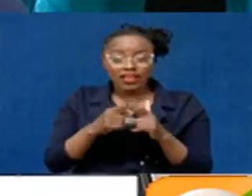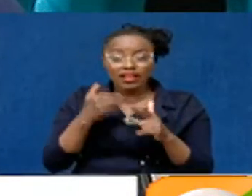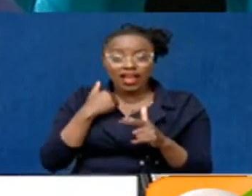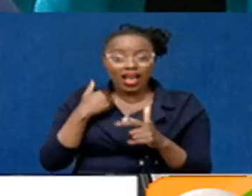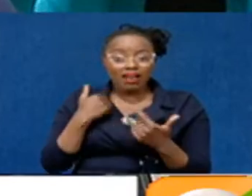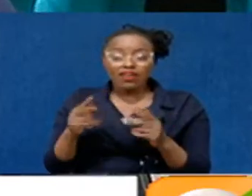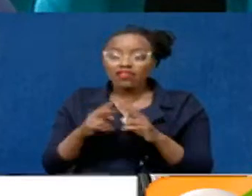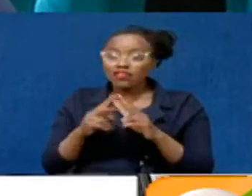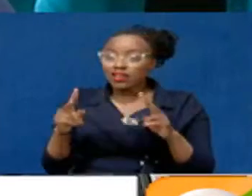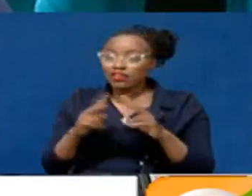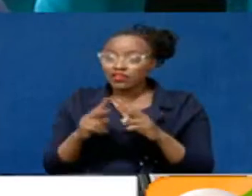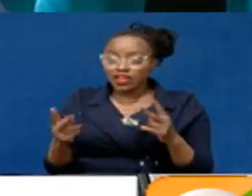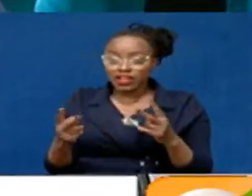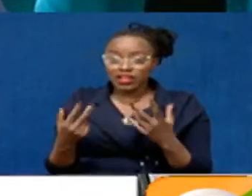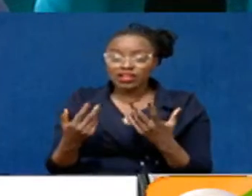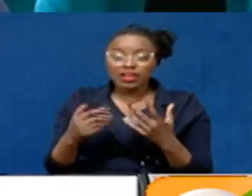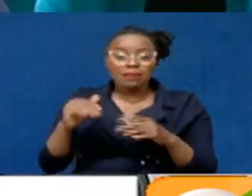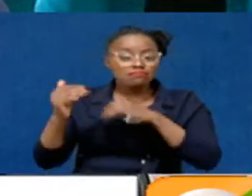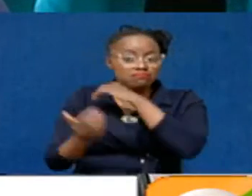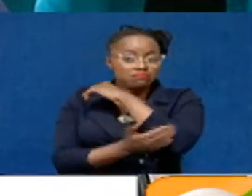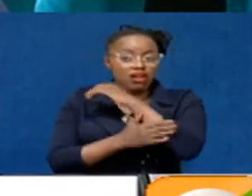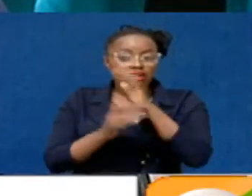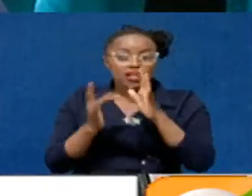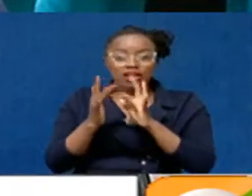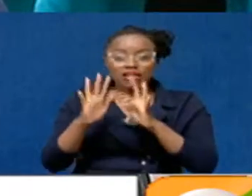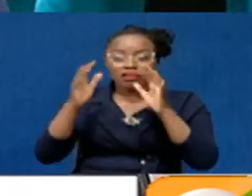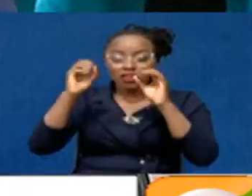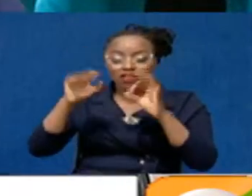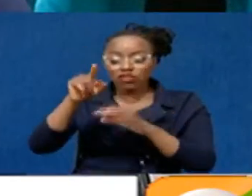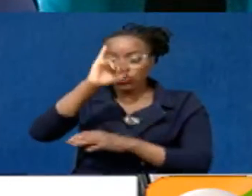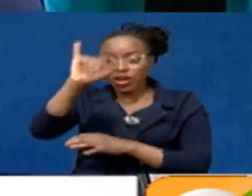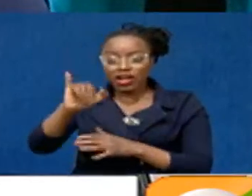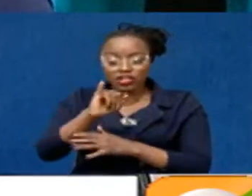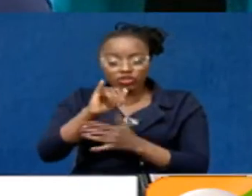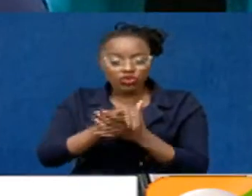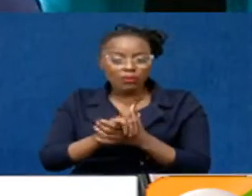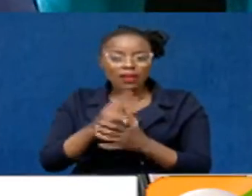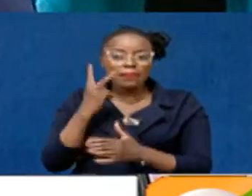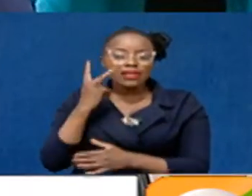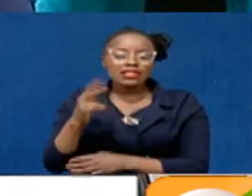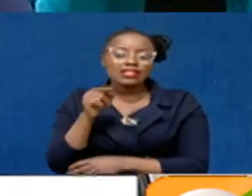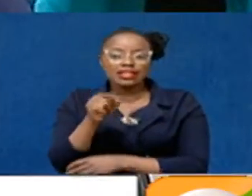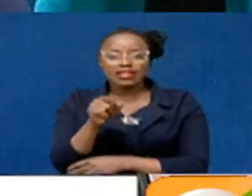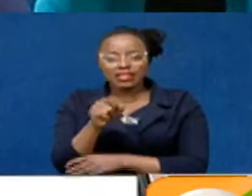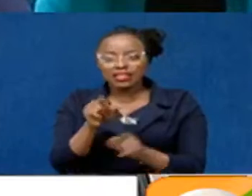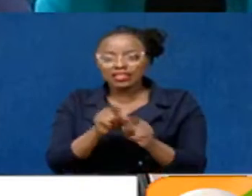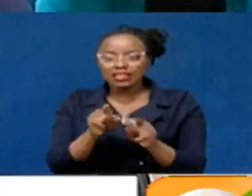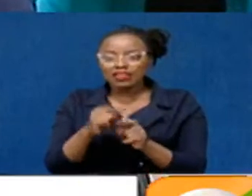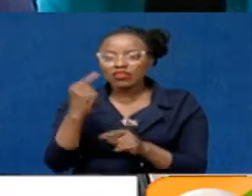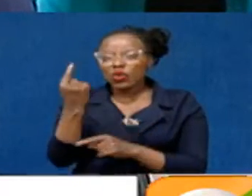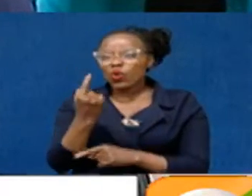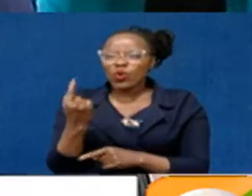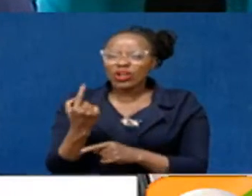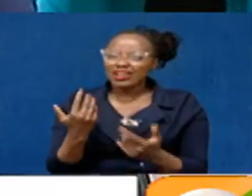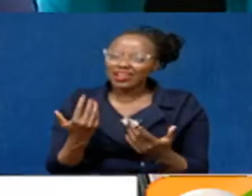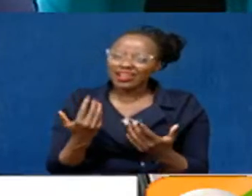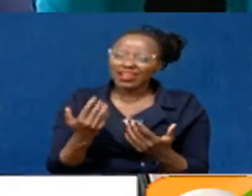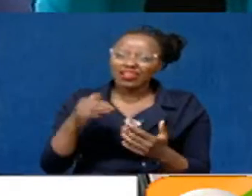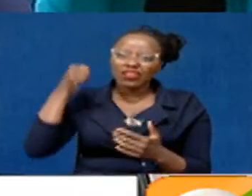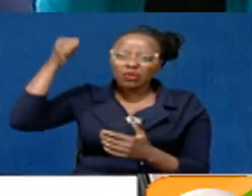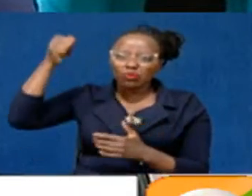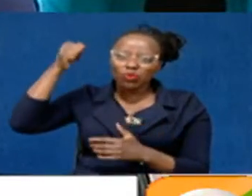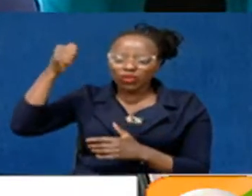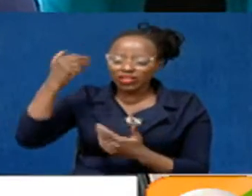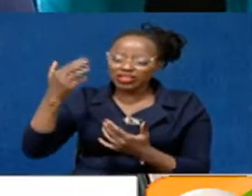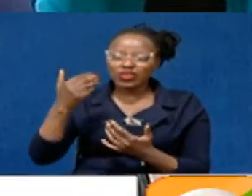very, very ugly Christmas if you are Jubilee. So I see this as purely a